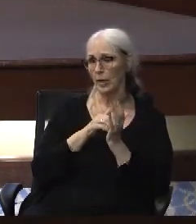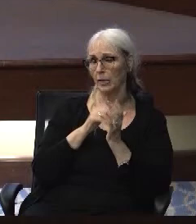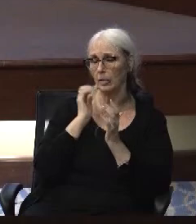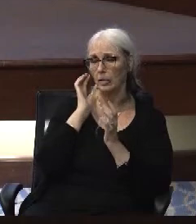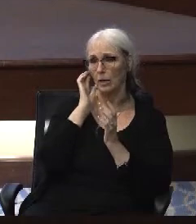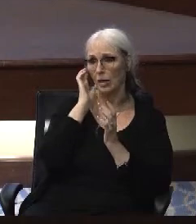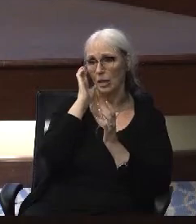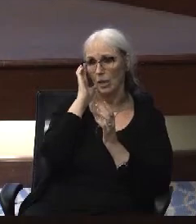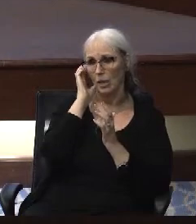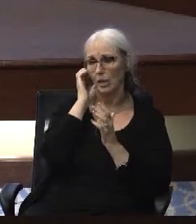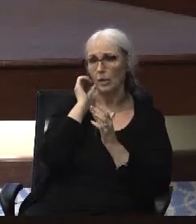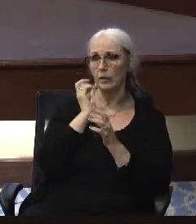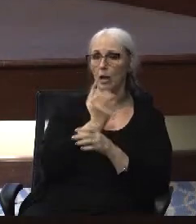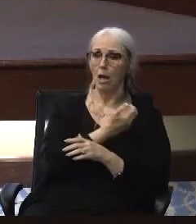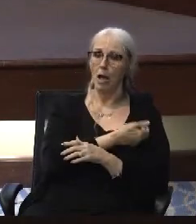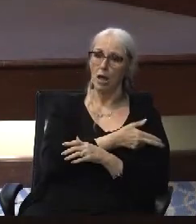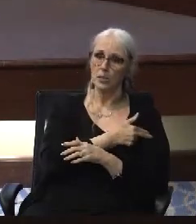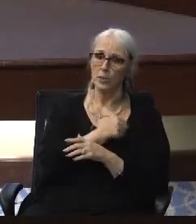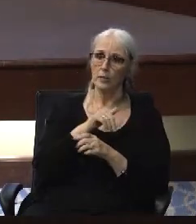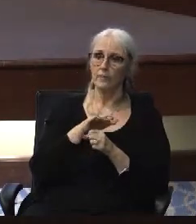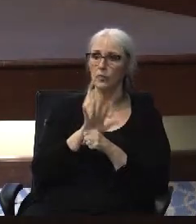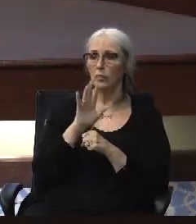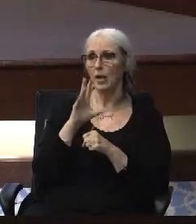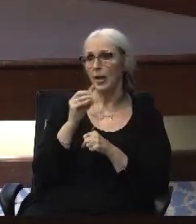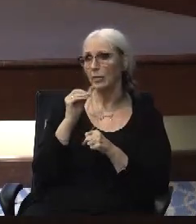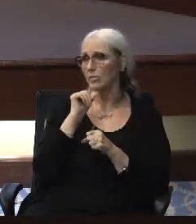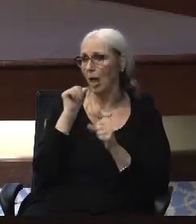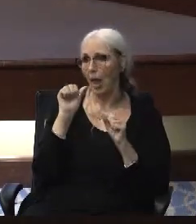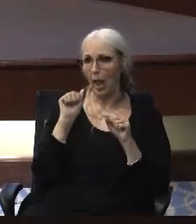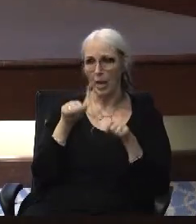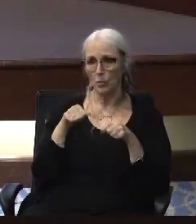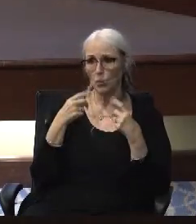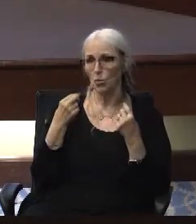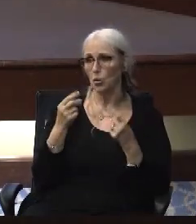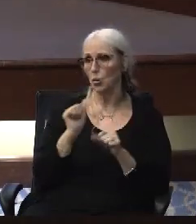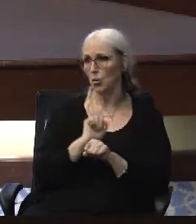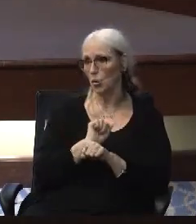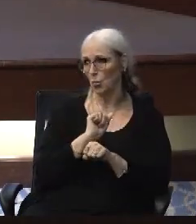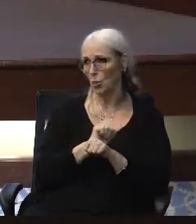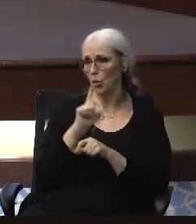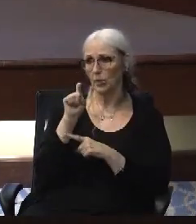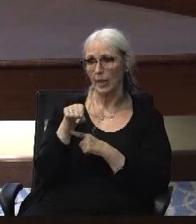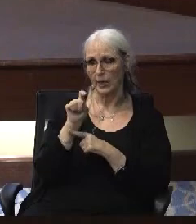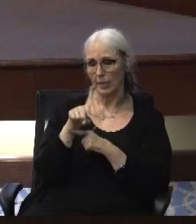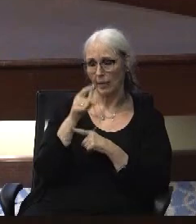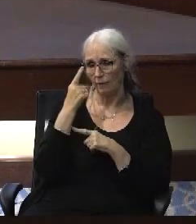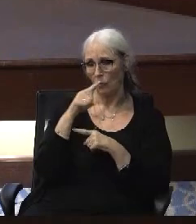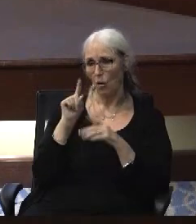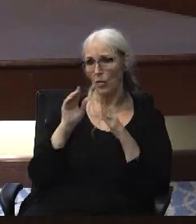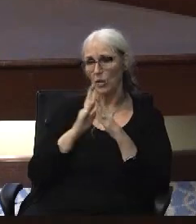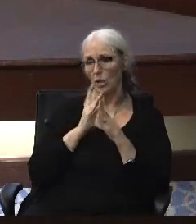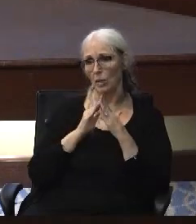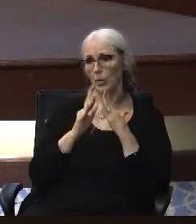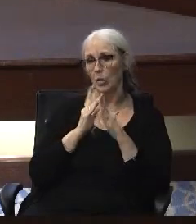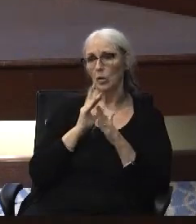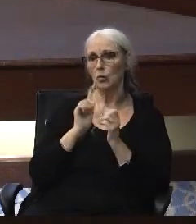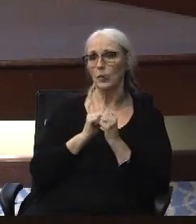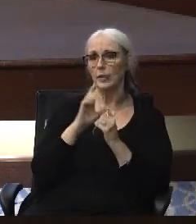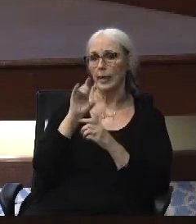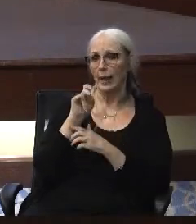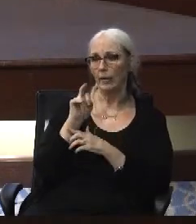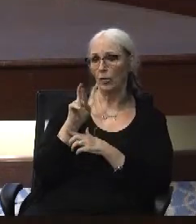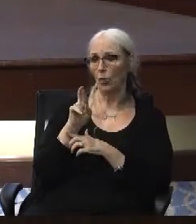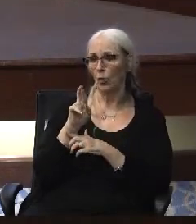the hospitals with COVID patients, they're not able to do the work that they need to do in the community. The cancer patients, the